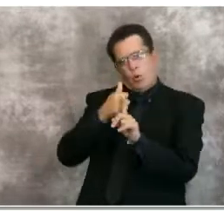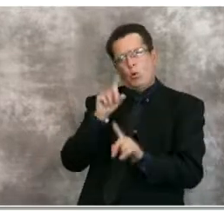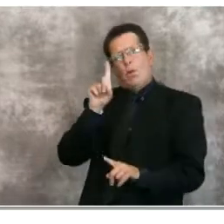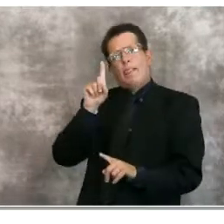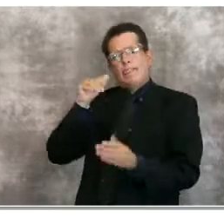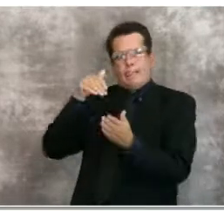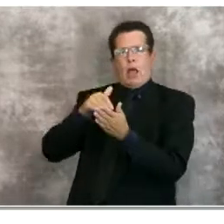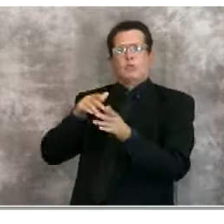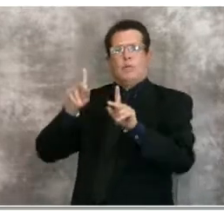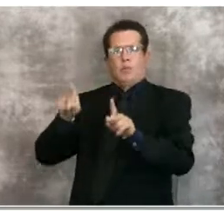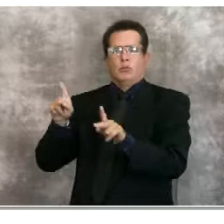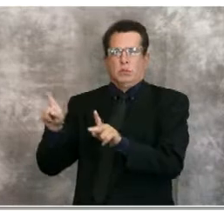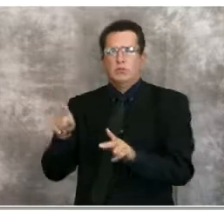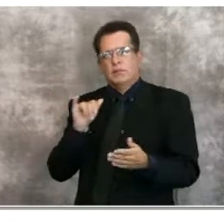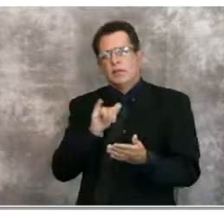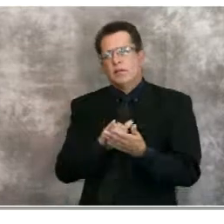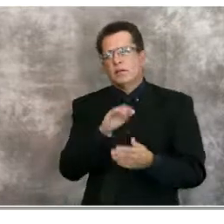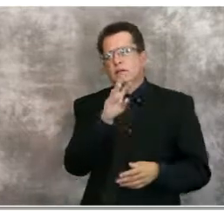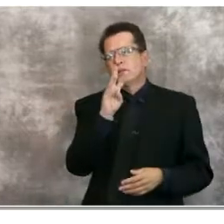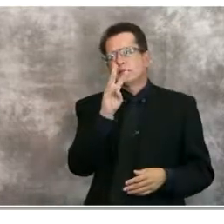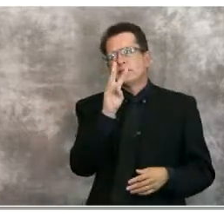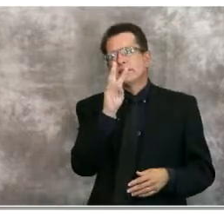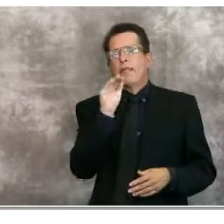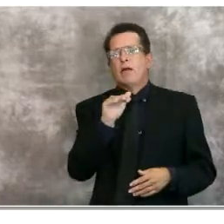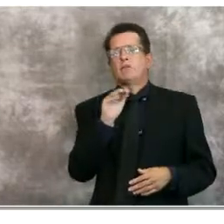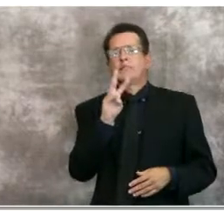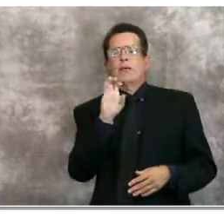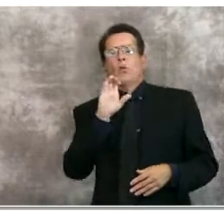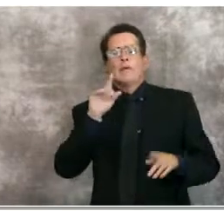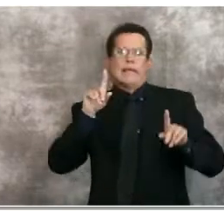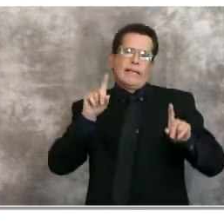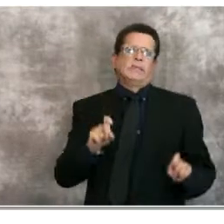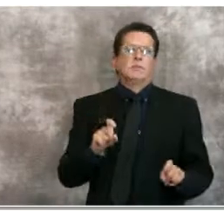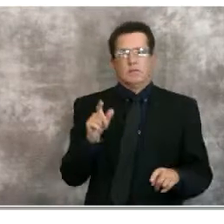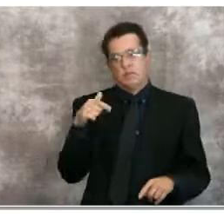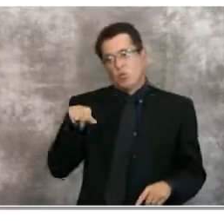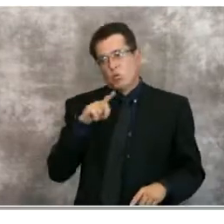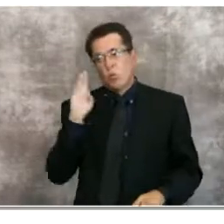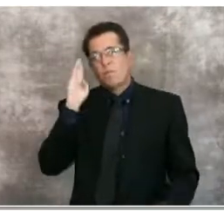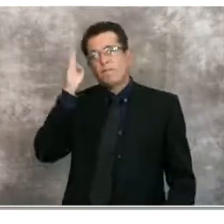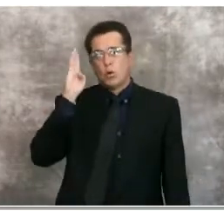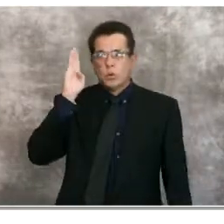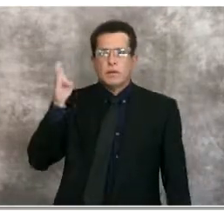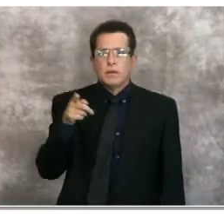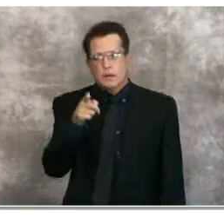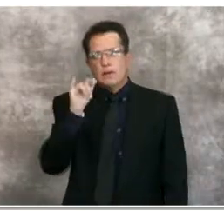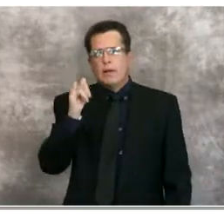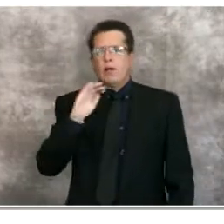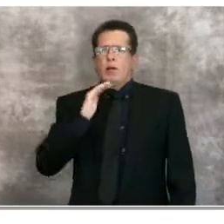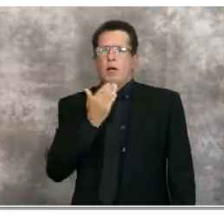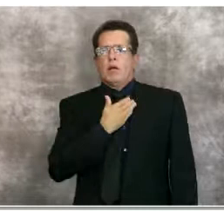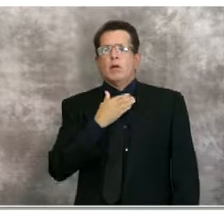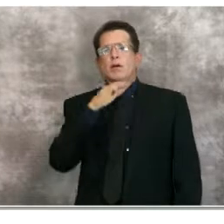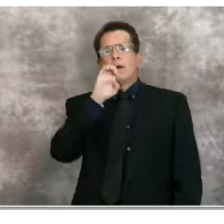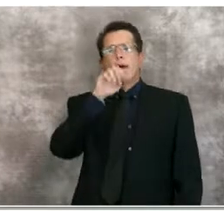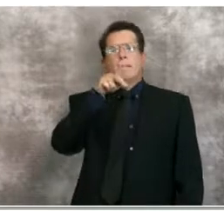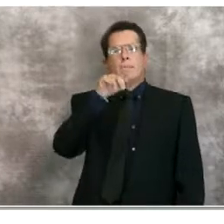is 6,600 tests. In the next slide, this is our epidemiology